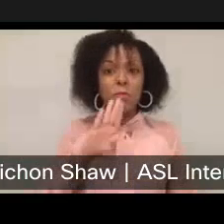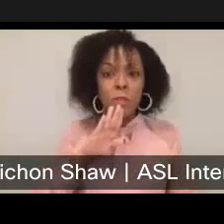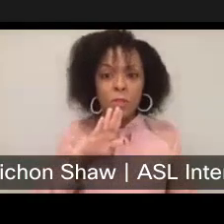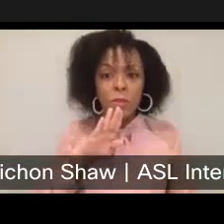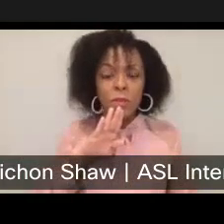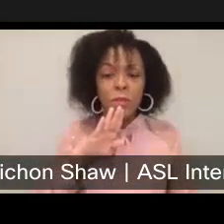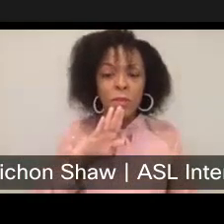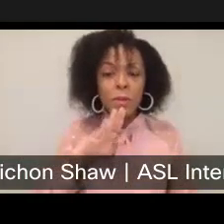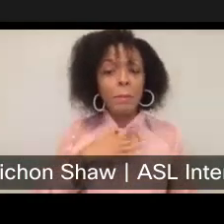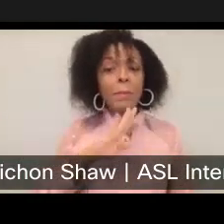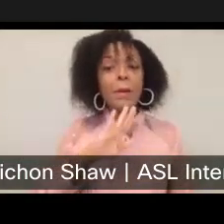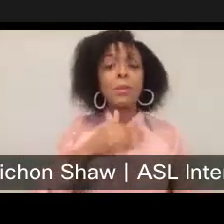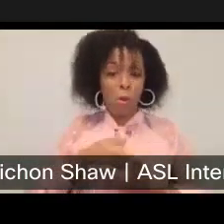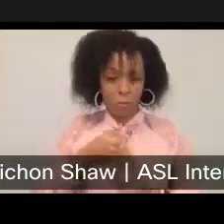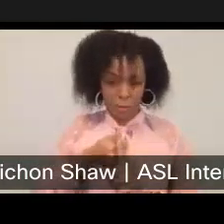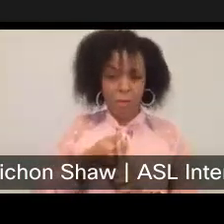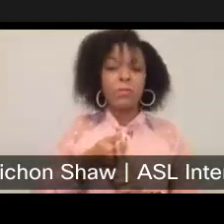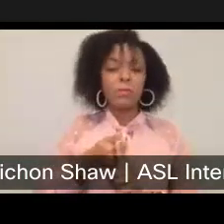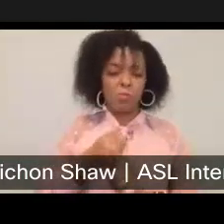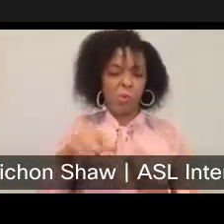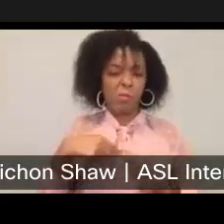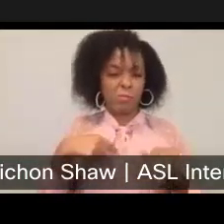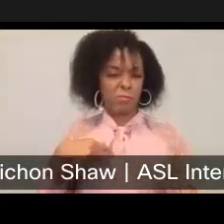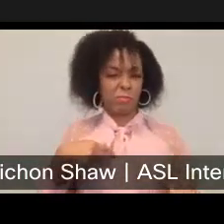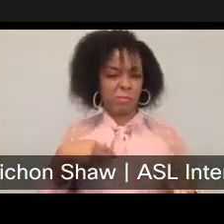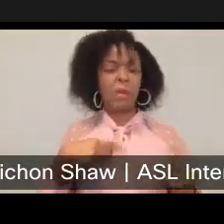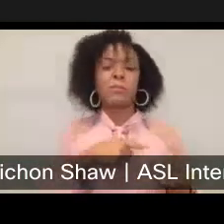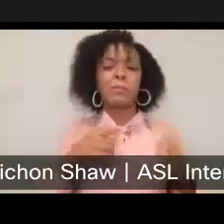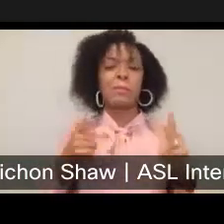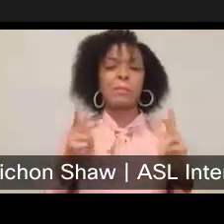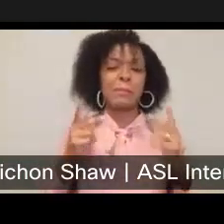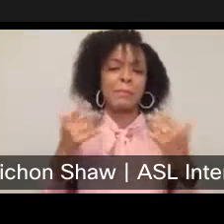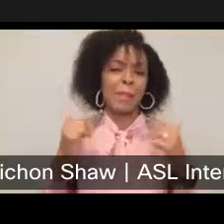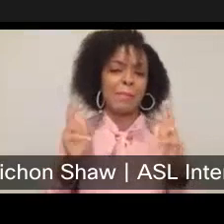played basketball as a child. She also, when she was very, very young, she also